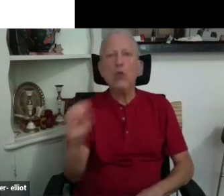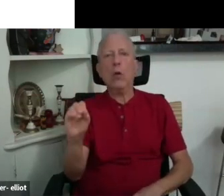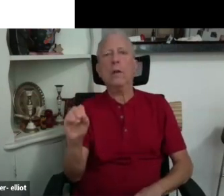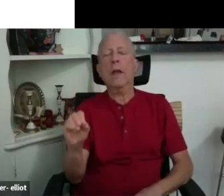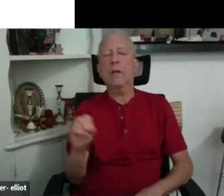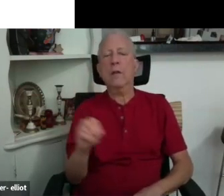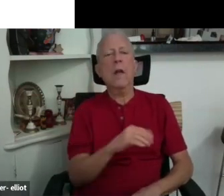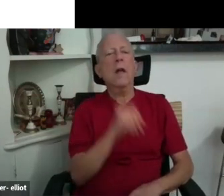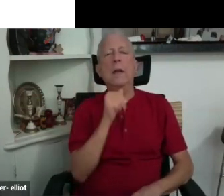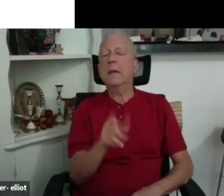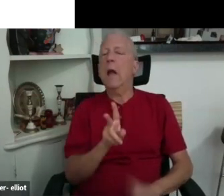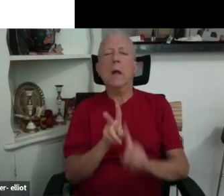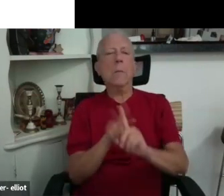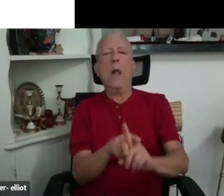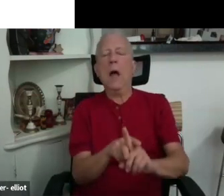not